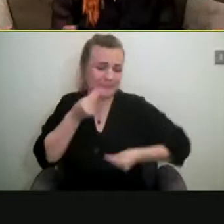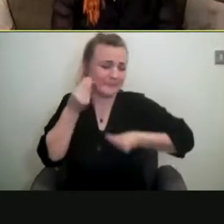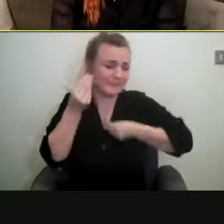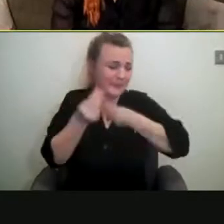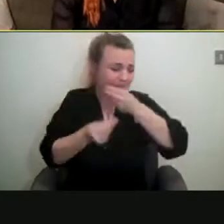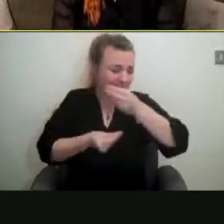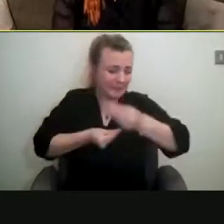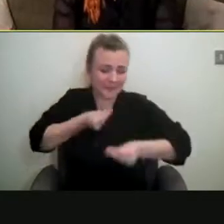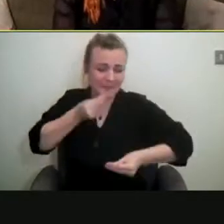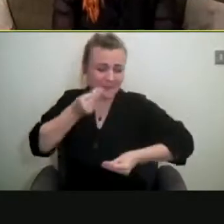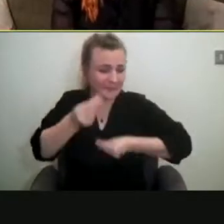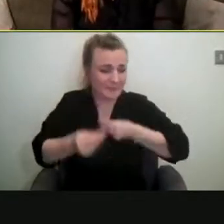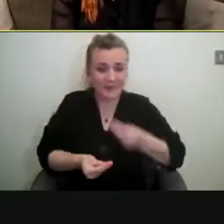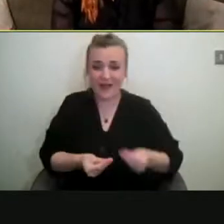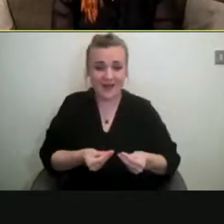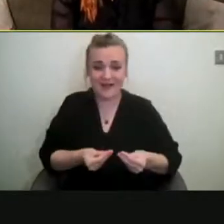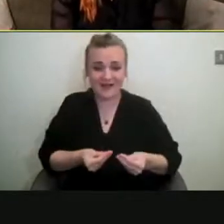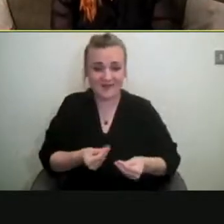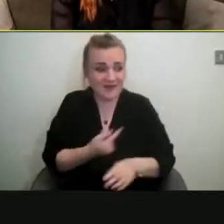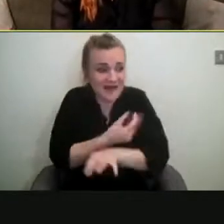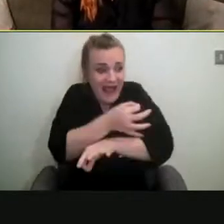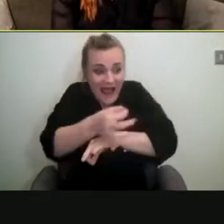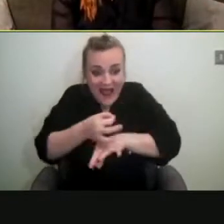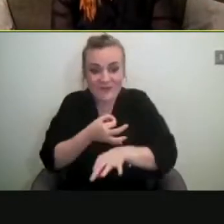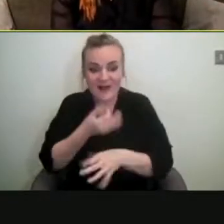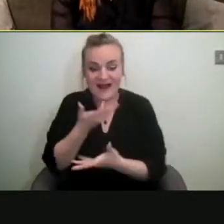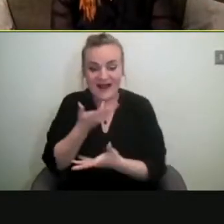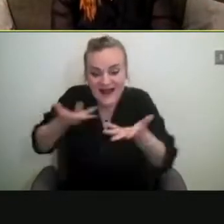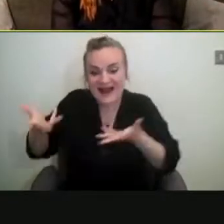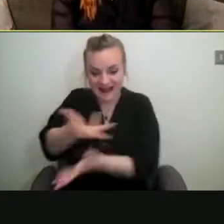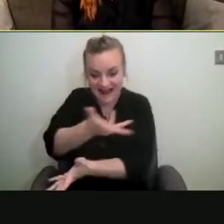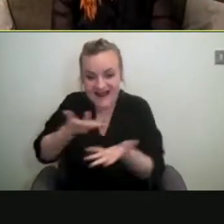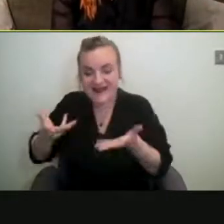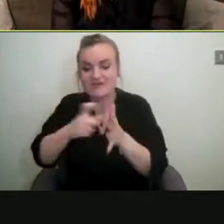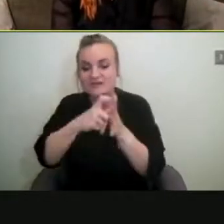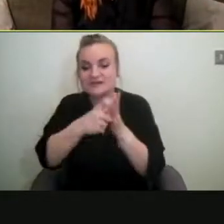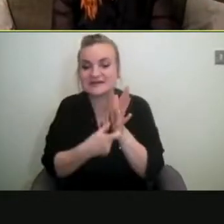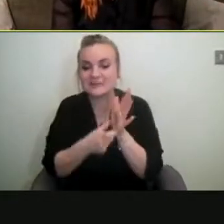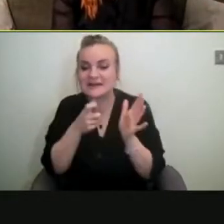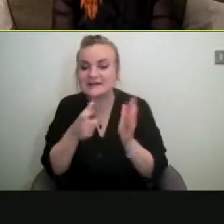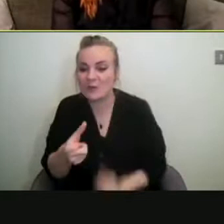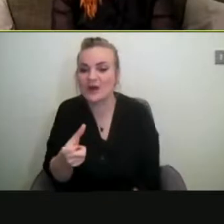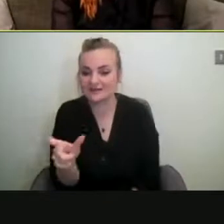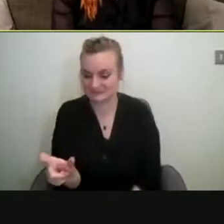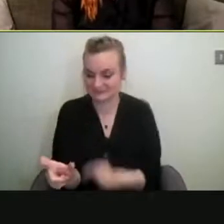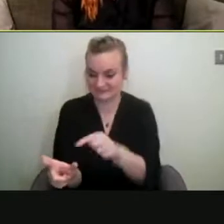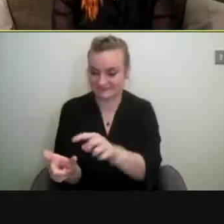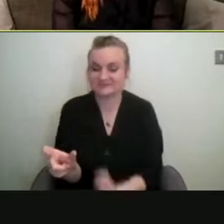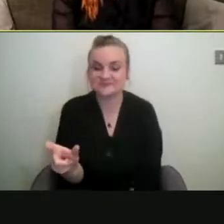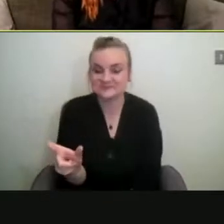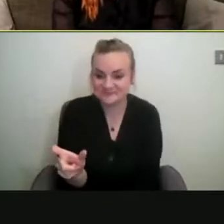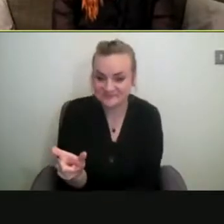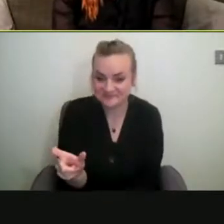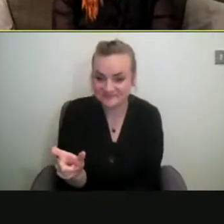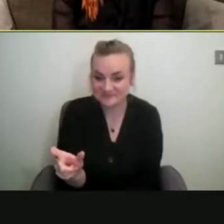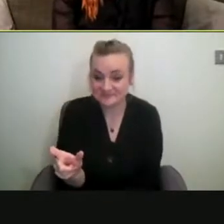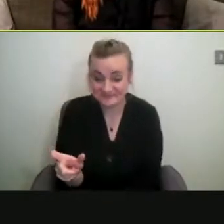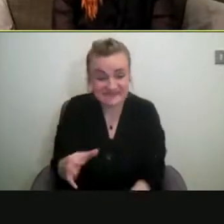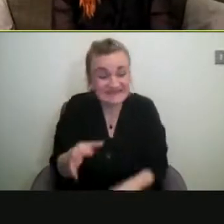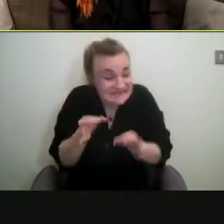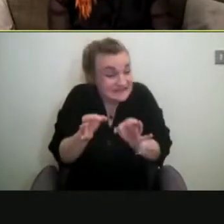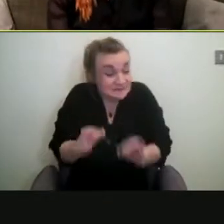about the word disability and the relationship independently that we have to that word, and especially for someone